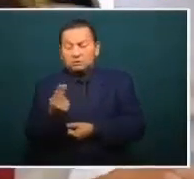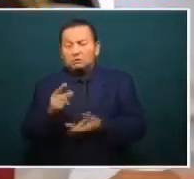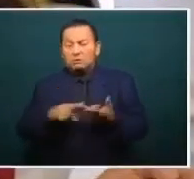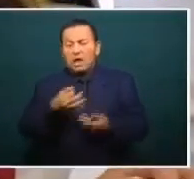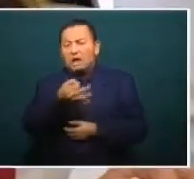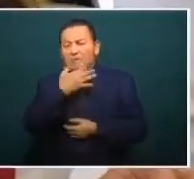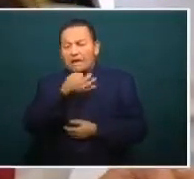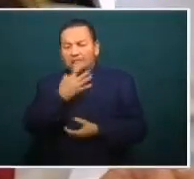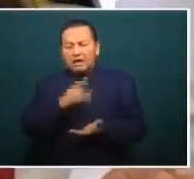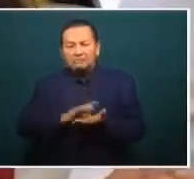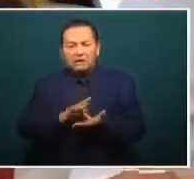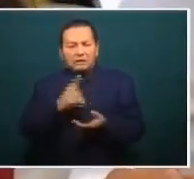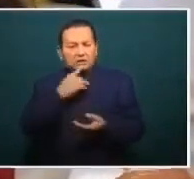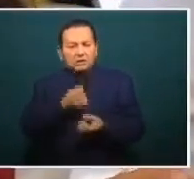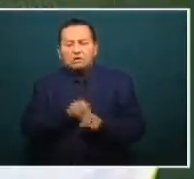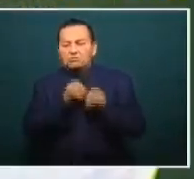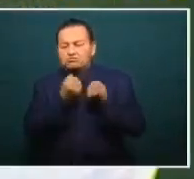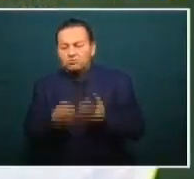con medicinas, food,